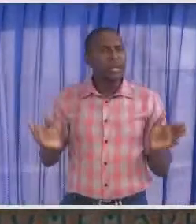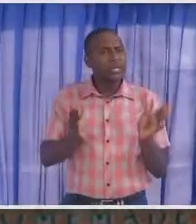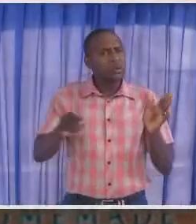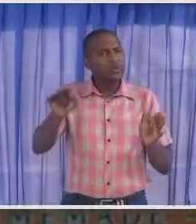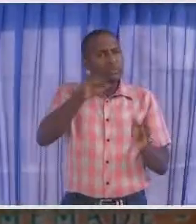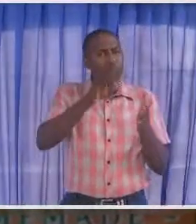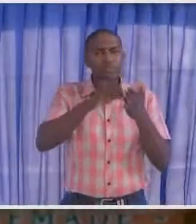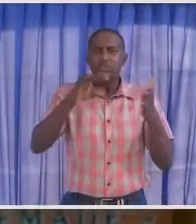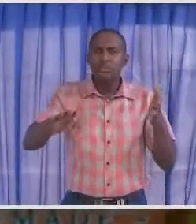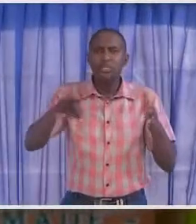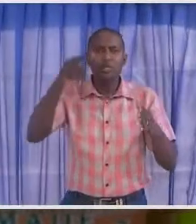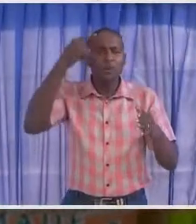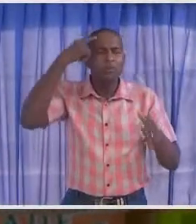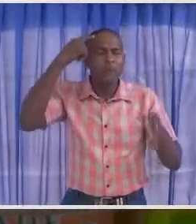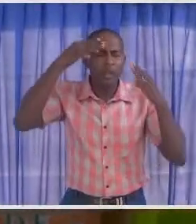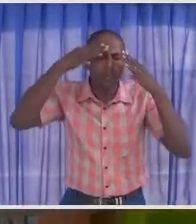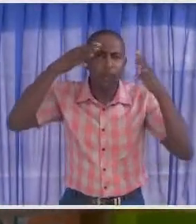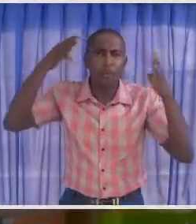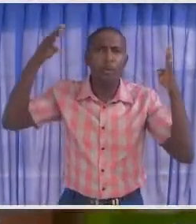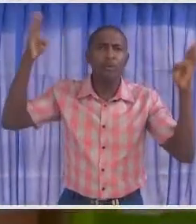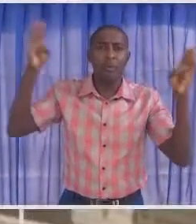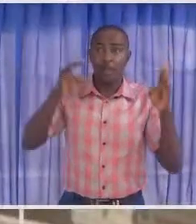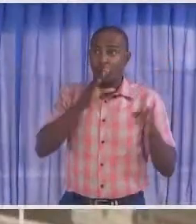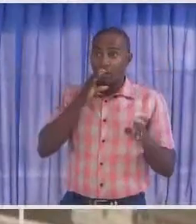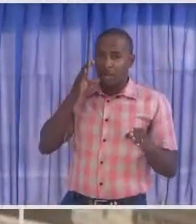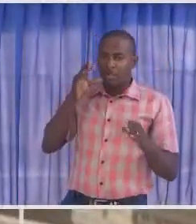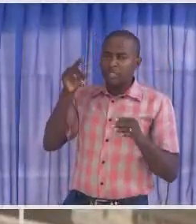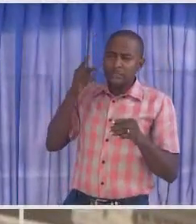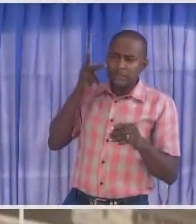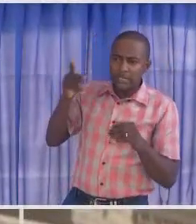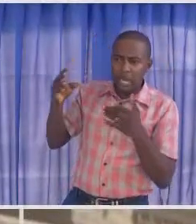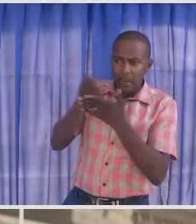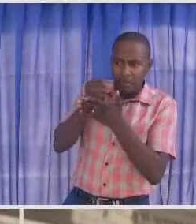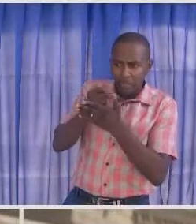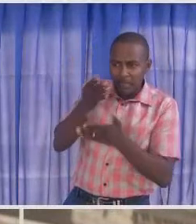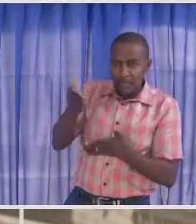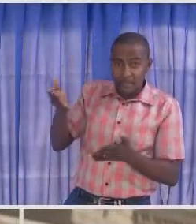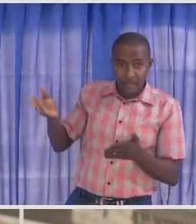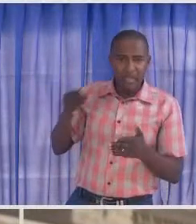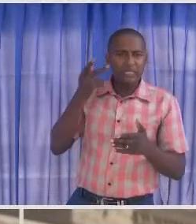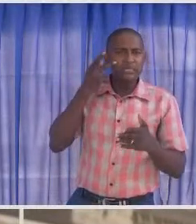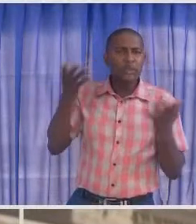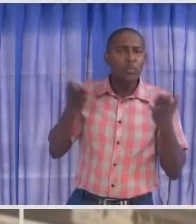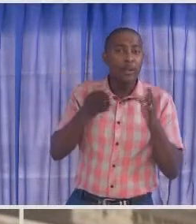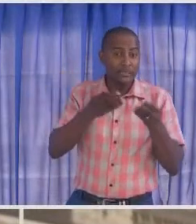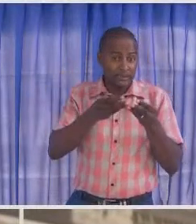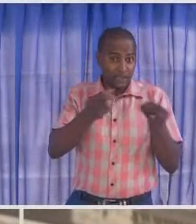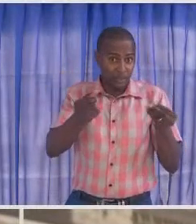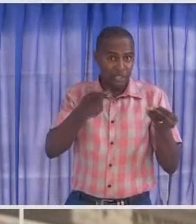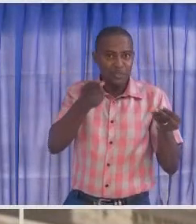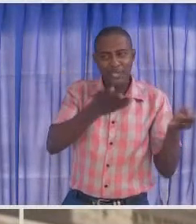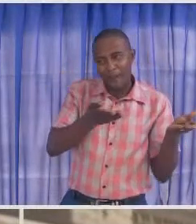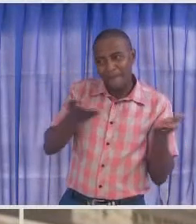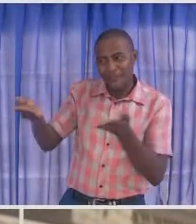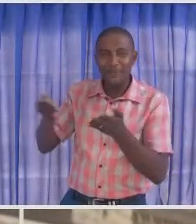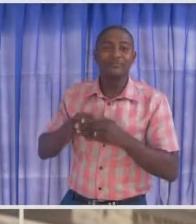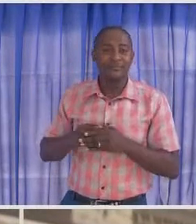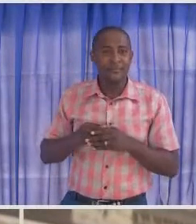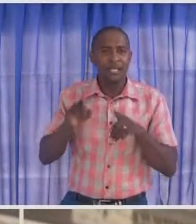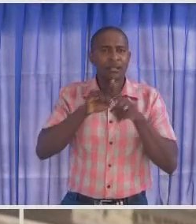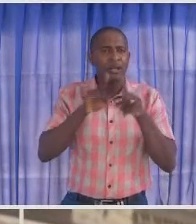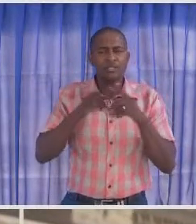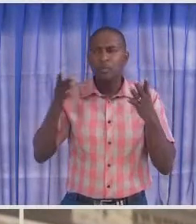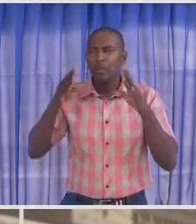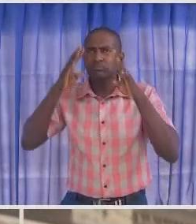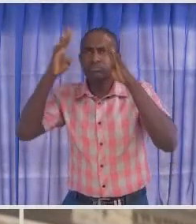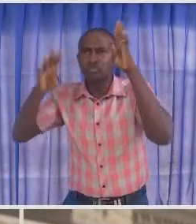to just open your minds, look on the opportunities that exist, and see what solutions you can bring to the fore, what products you can develop that you